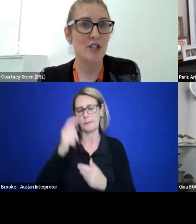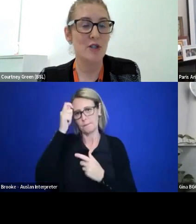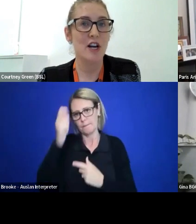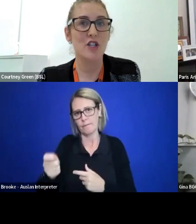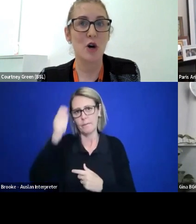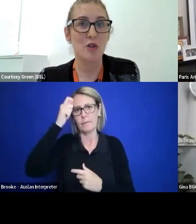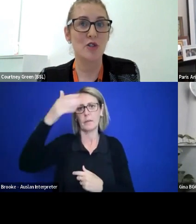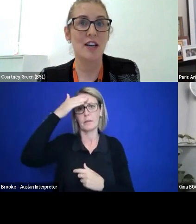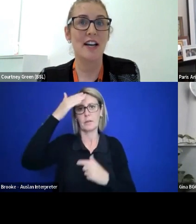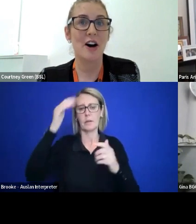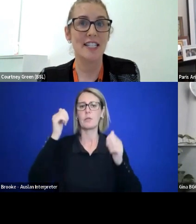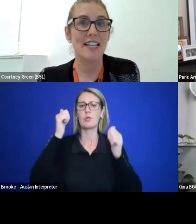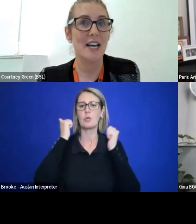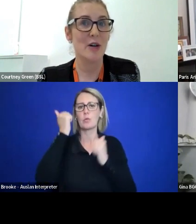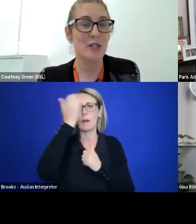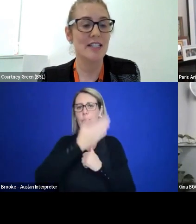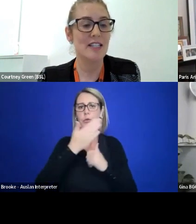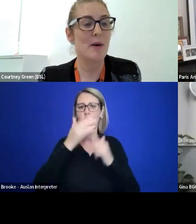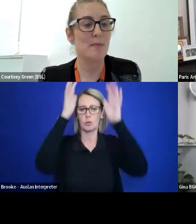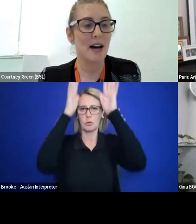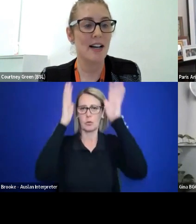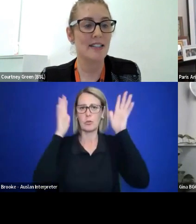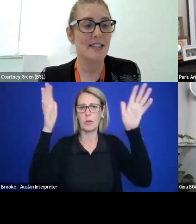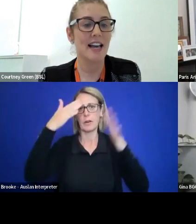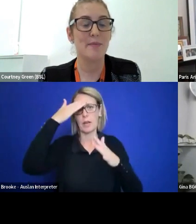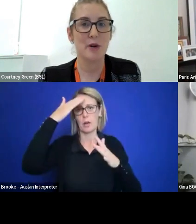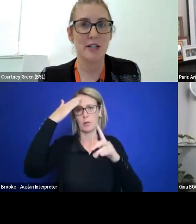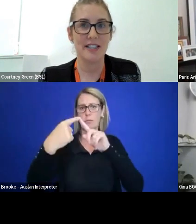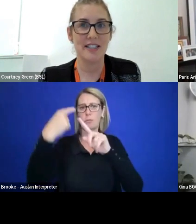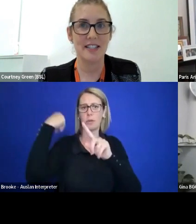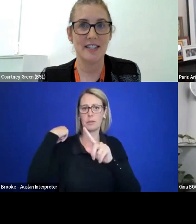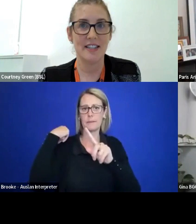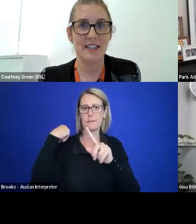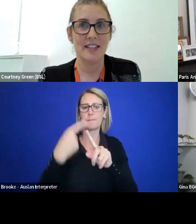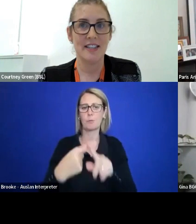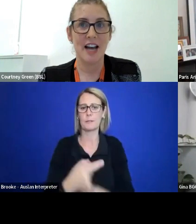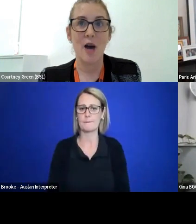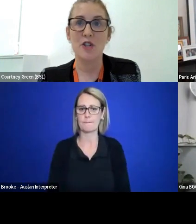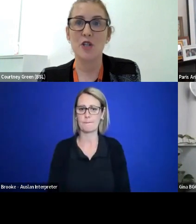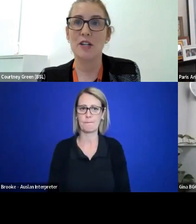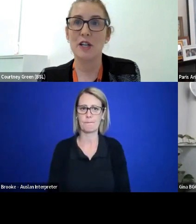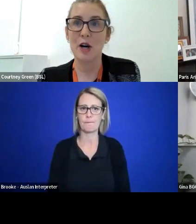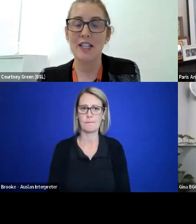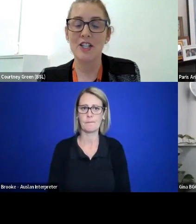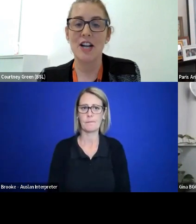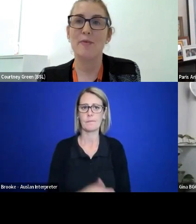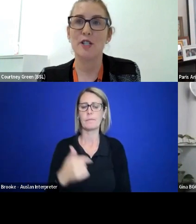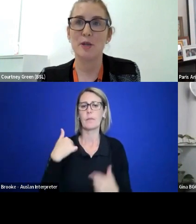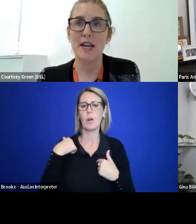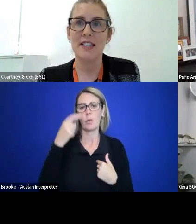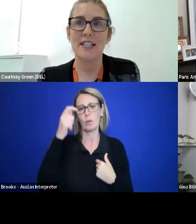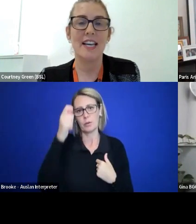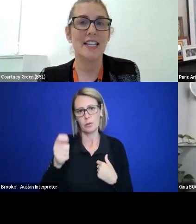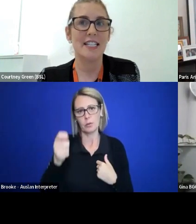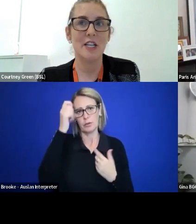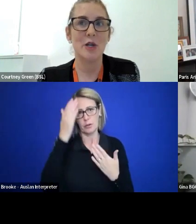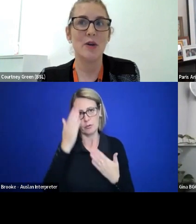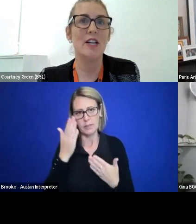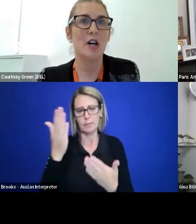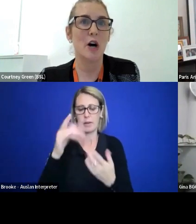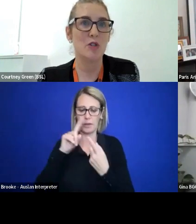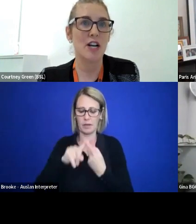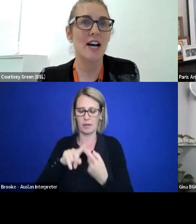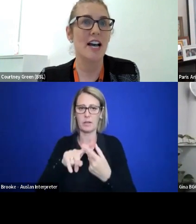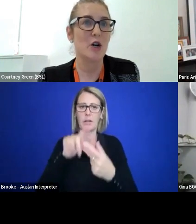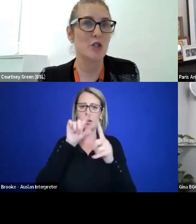to Aboriginal and Torres Strait Islander elders, past and present. I wish to acknowledge and respect their